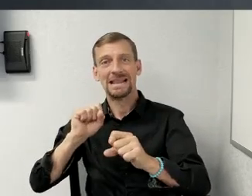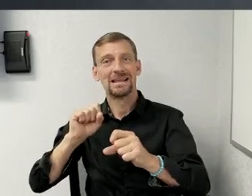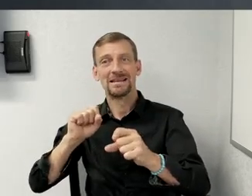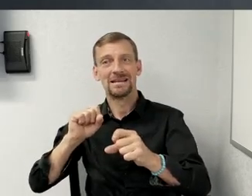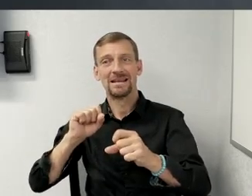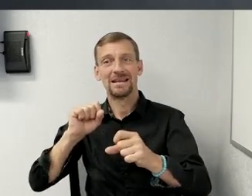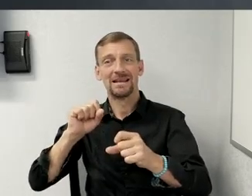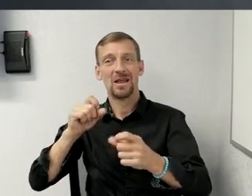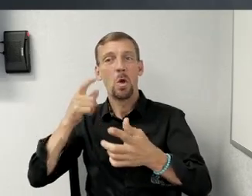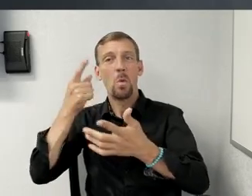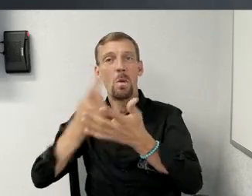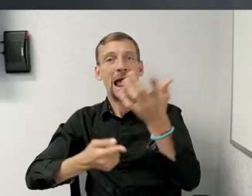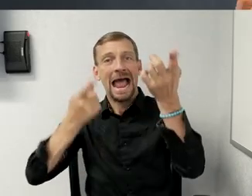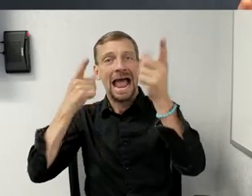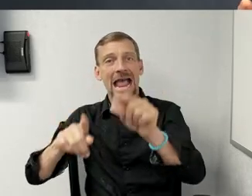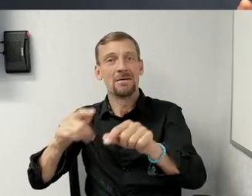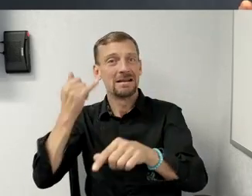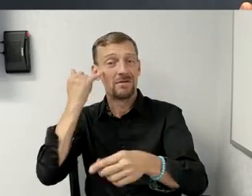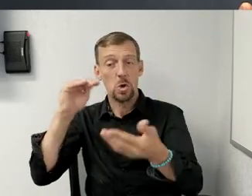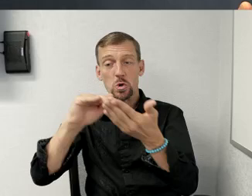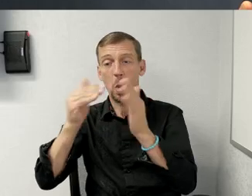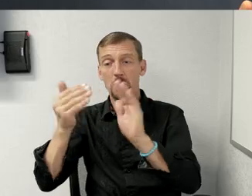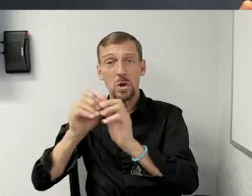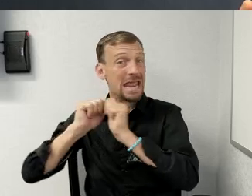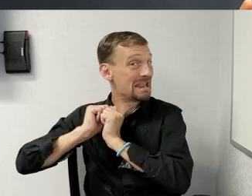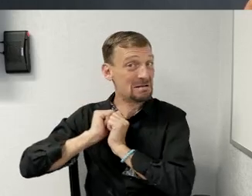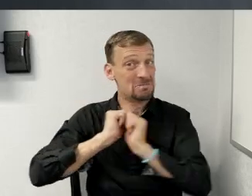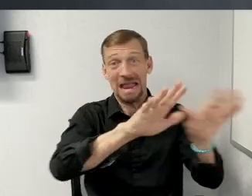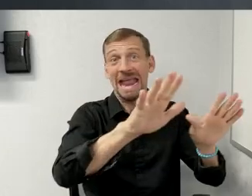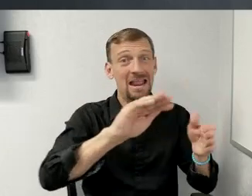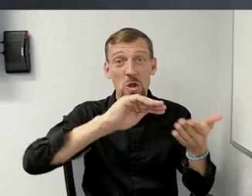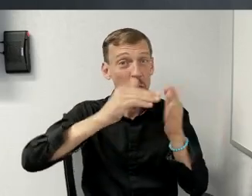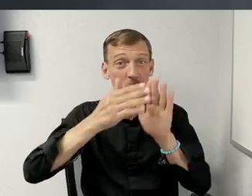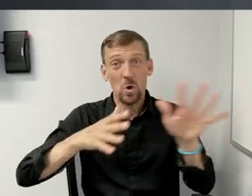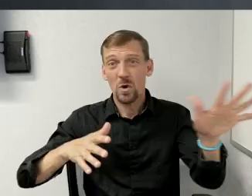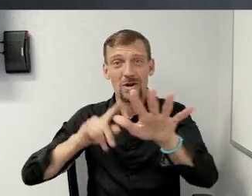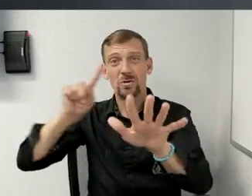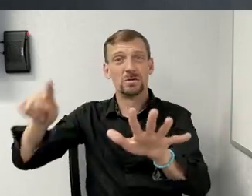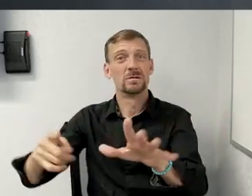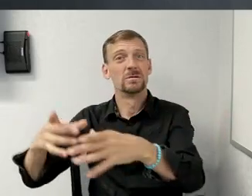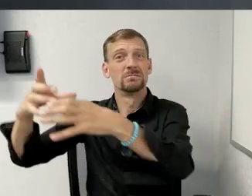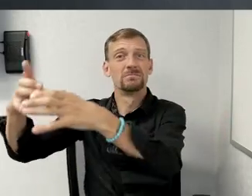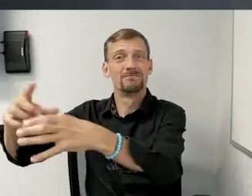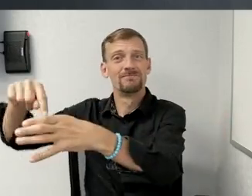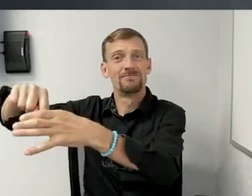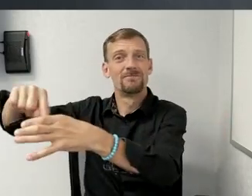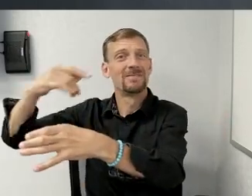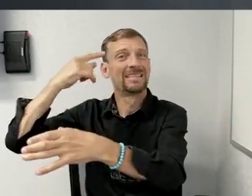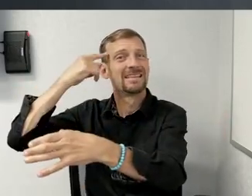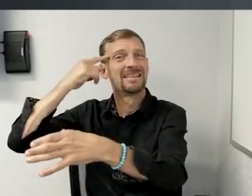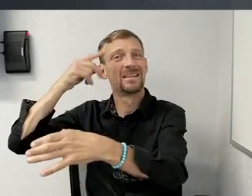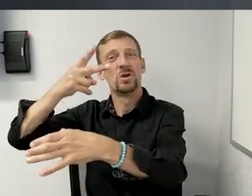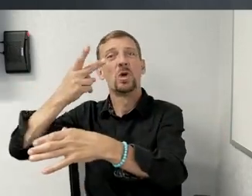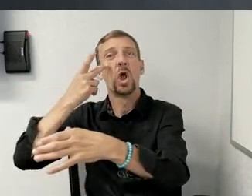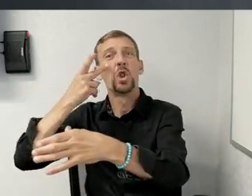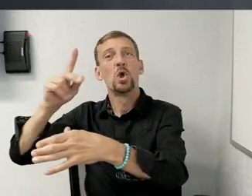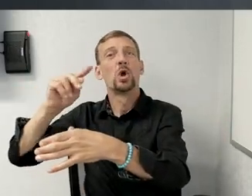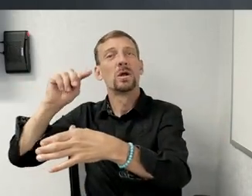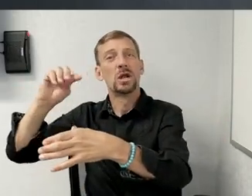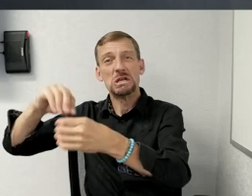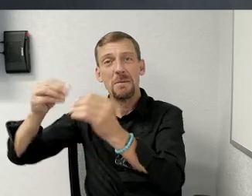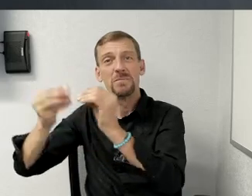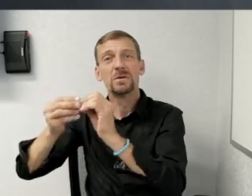just widespread community spread of the virus. And to simply have the governor just look at the numbers, look